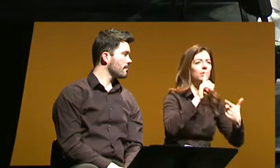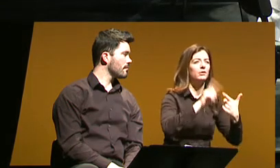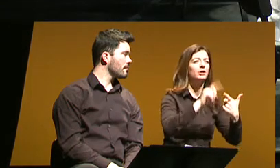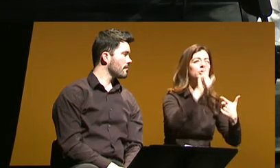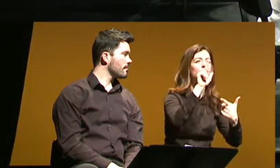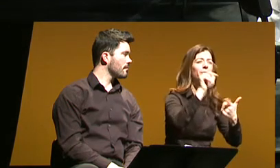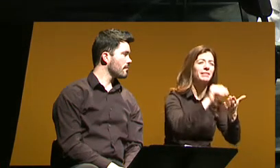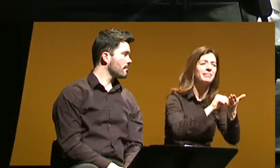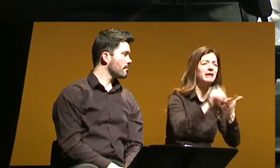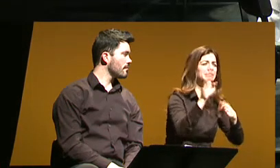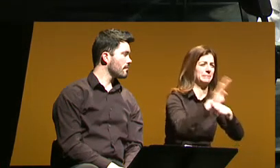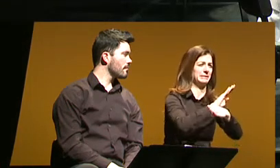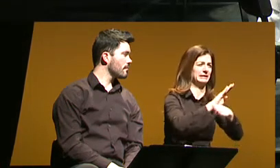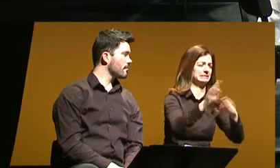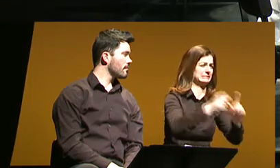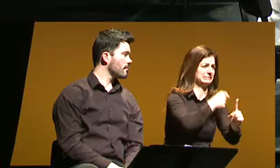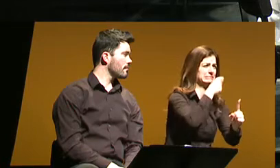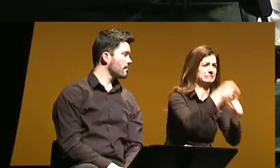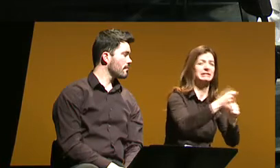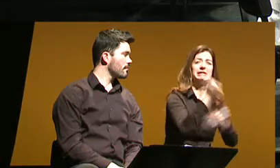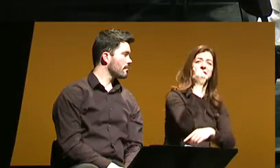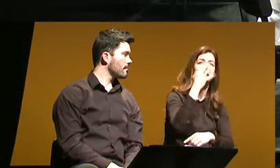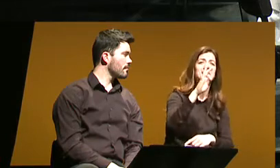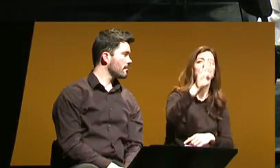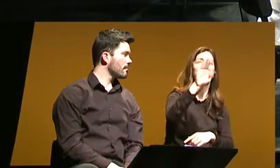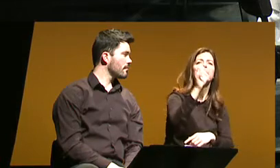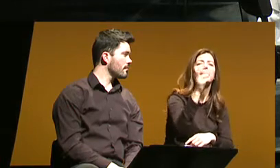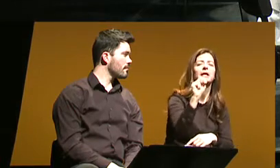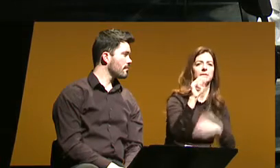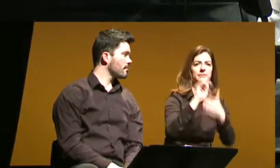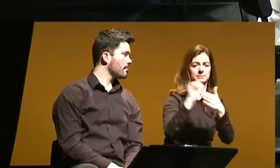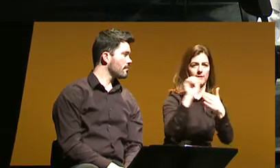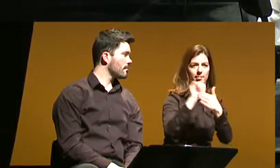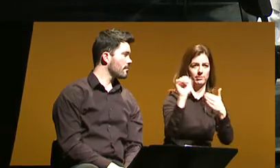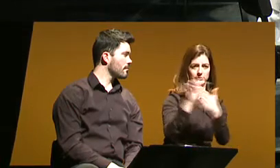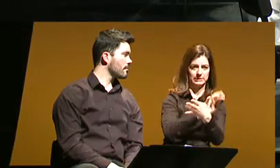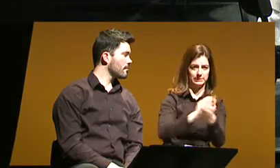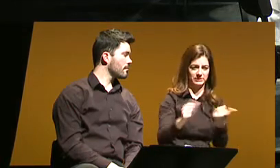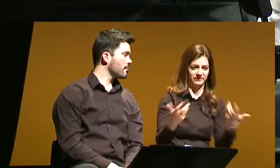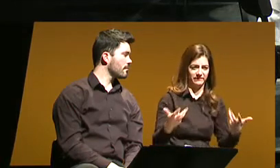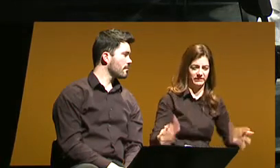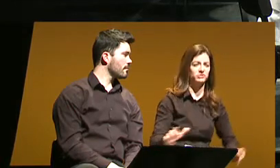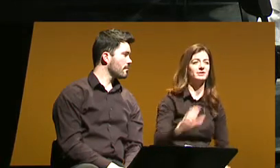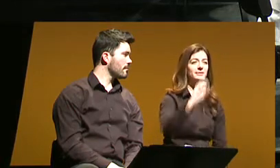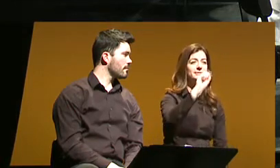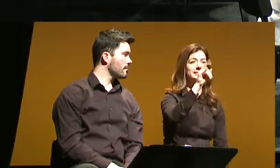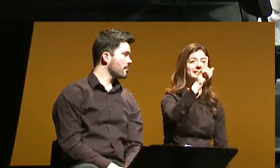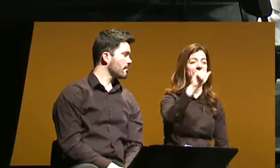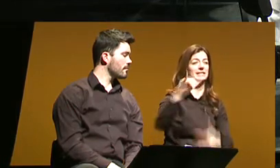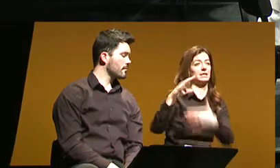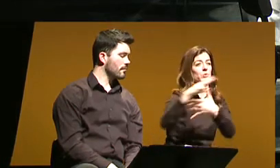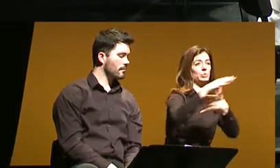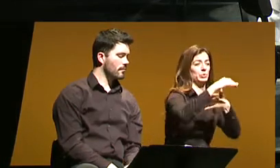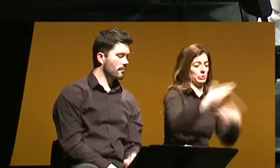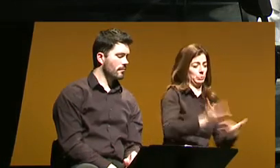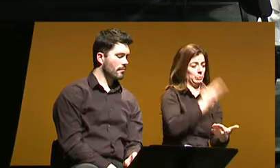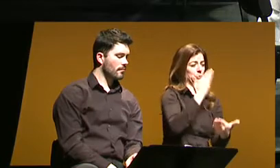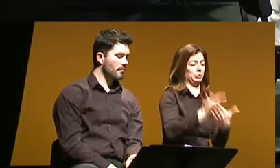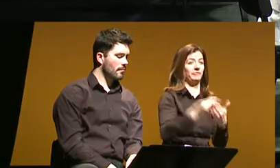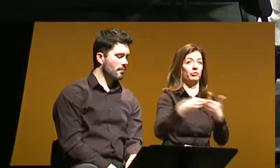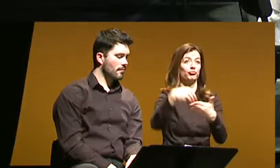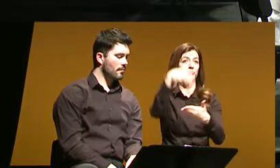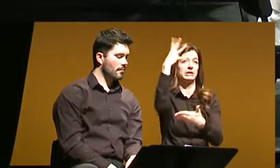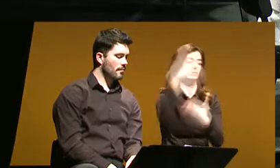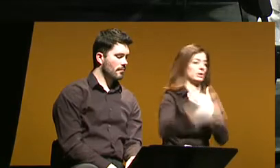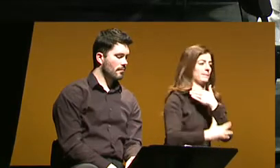impacted. $19 billion in damage. Sandy reveals just how great the divide is between the rich and the poor. The